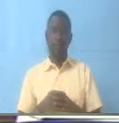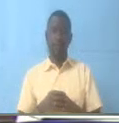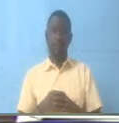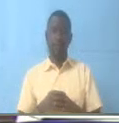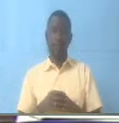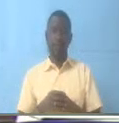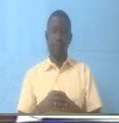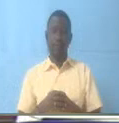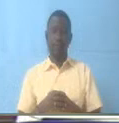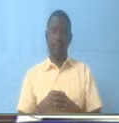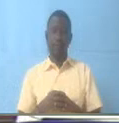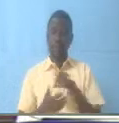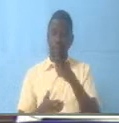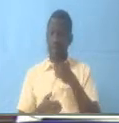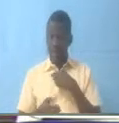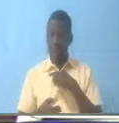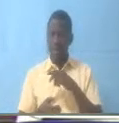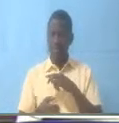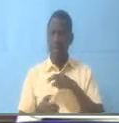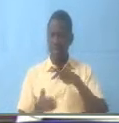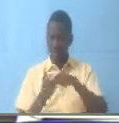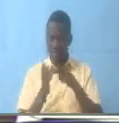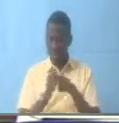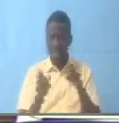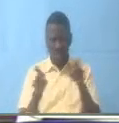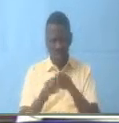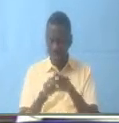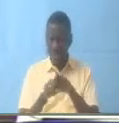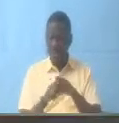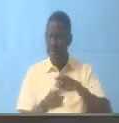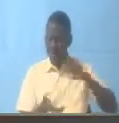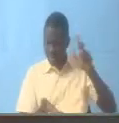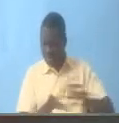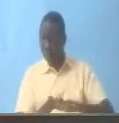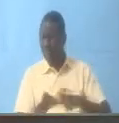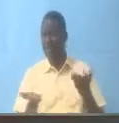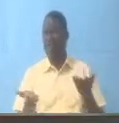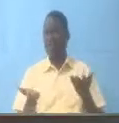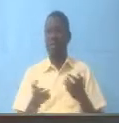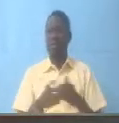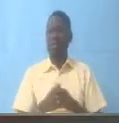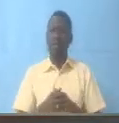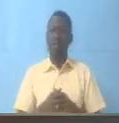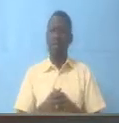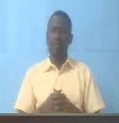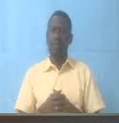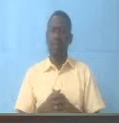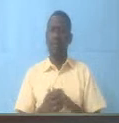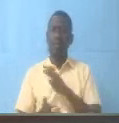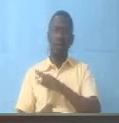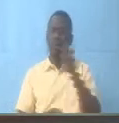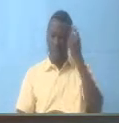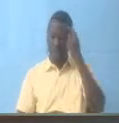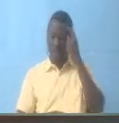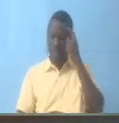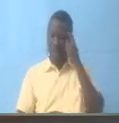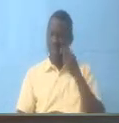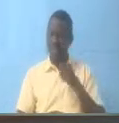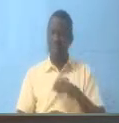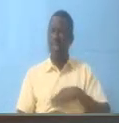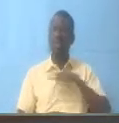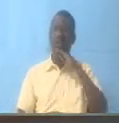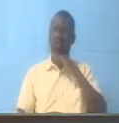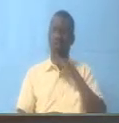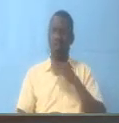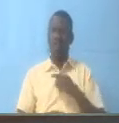also stand as evidence? ndax loolu du seede bu wér. I don't think it's sufficient to say from above, you know,